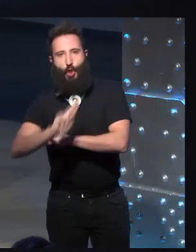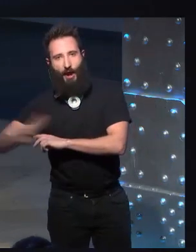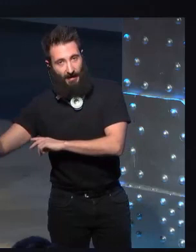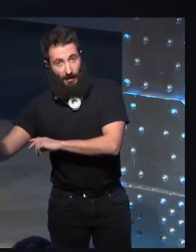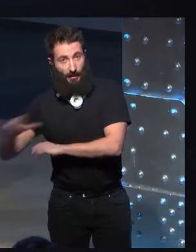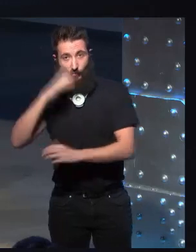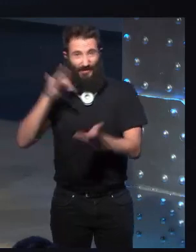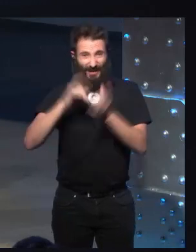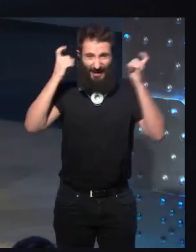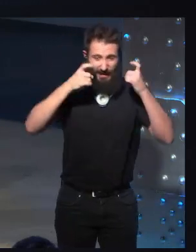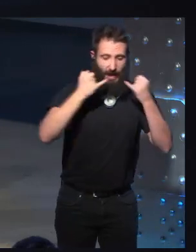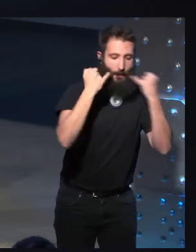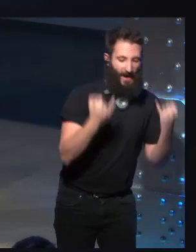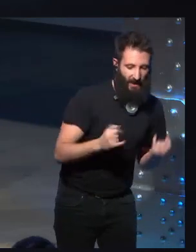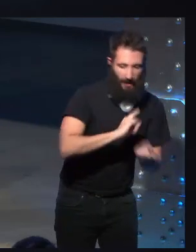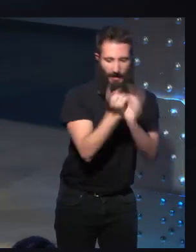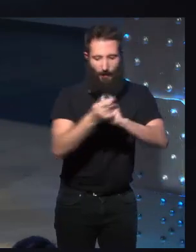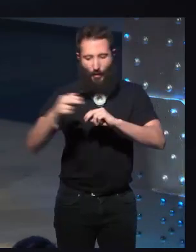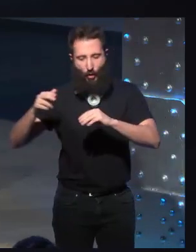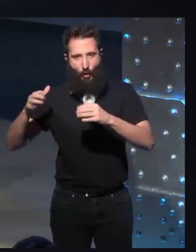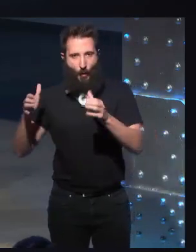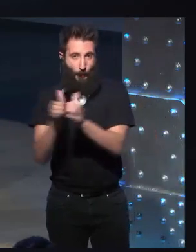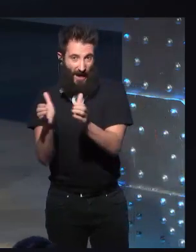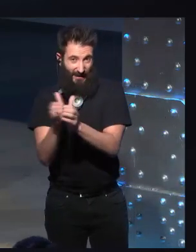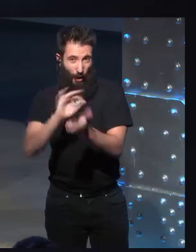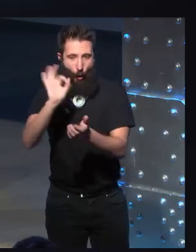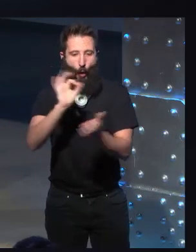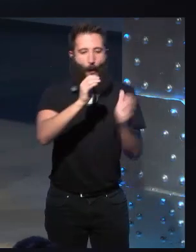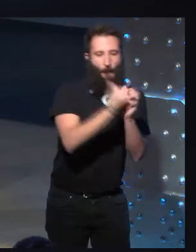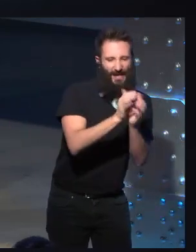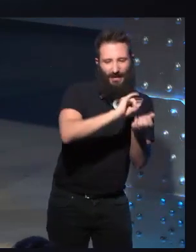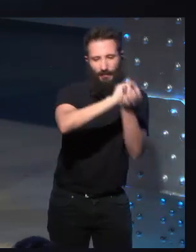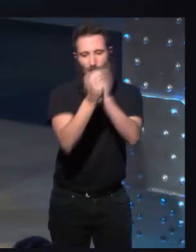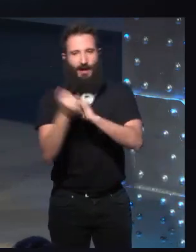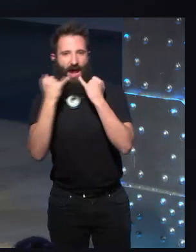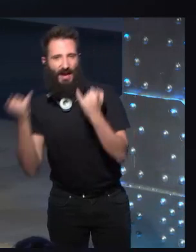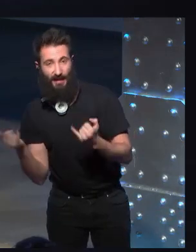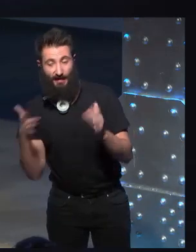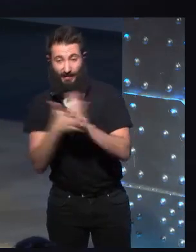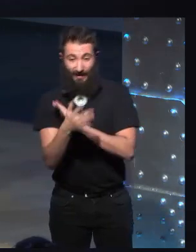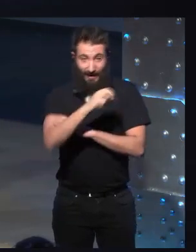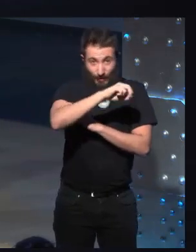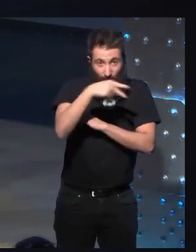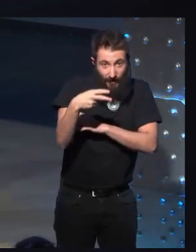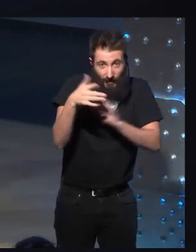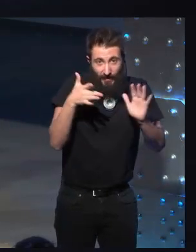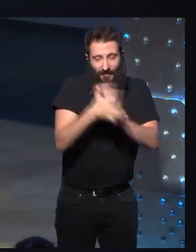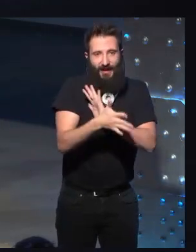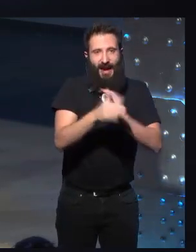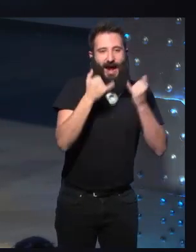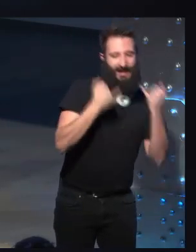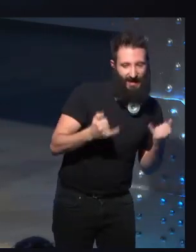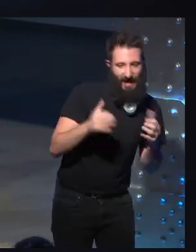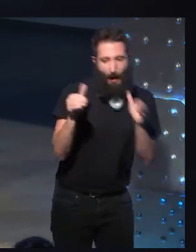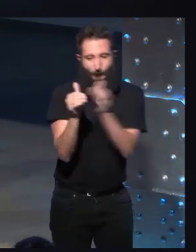into energy. This equation tells us that energy and mass are two aspects of the same